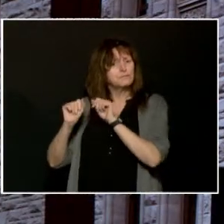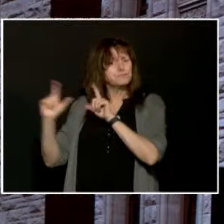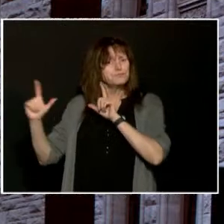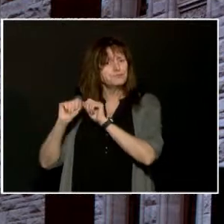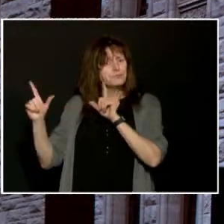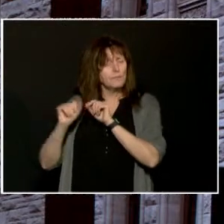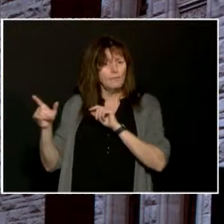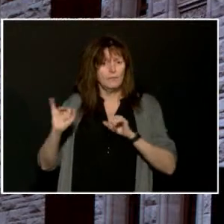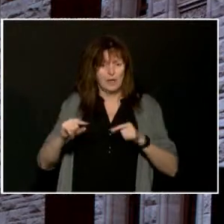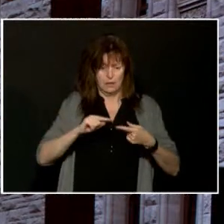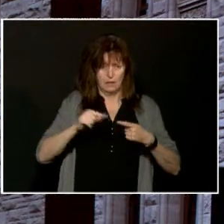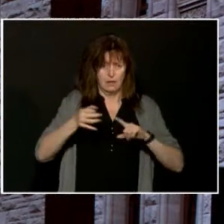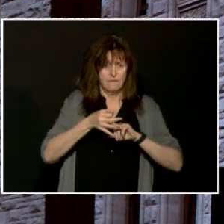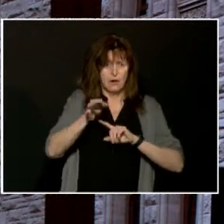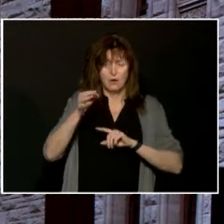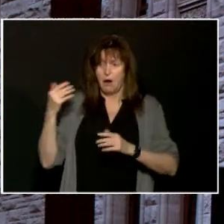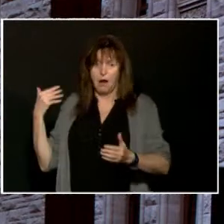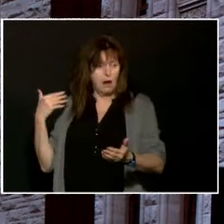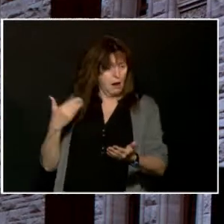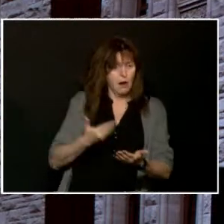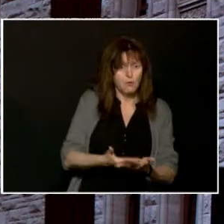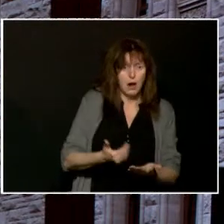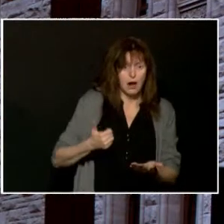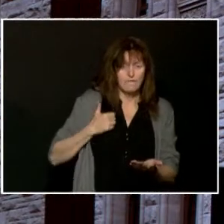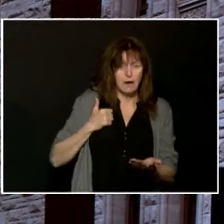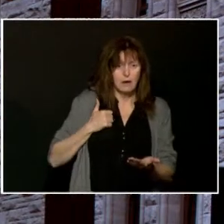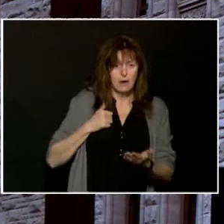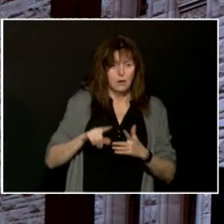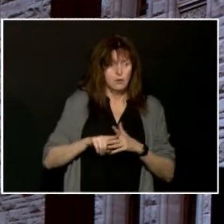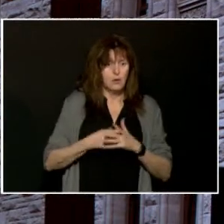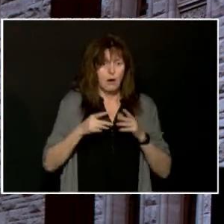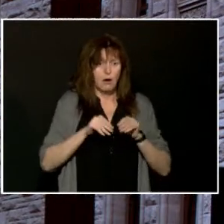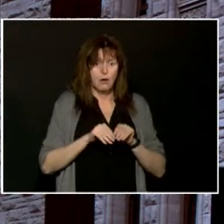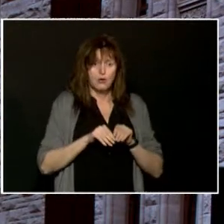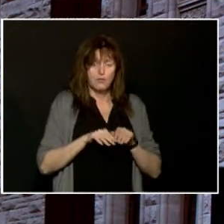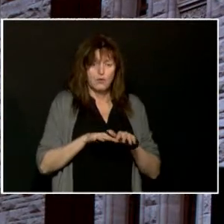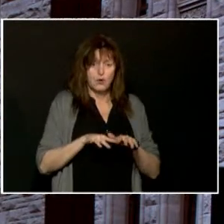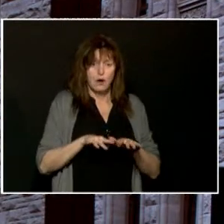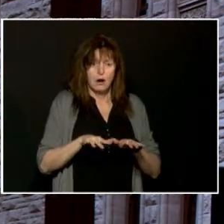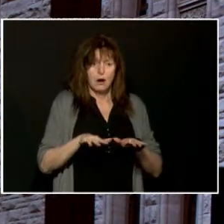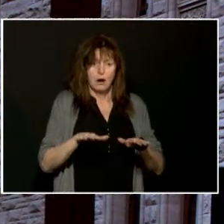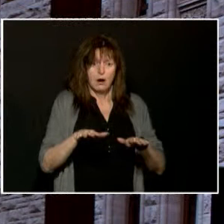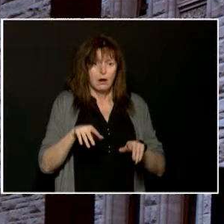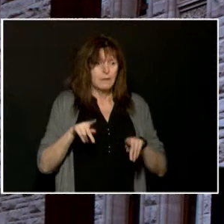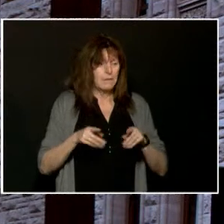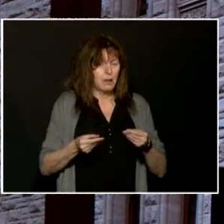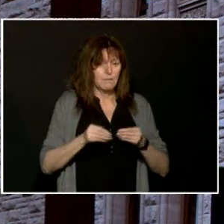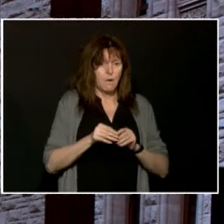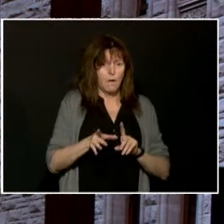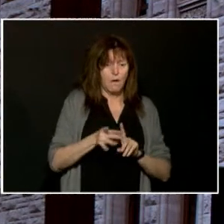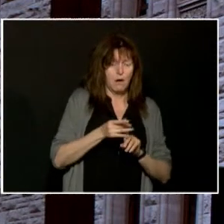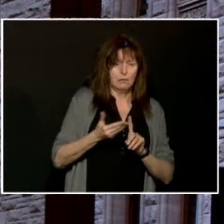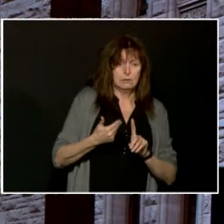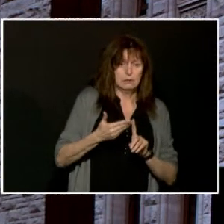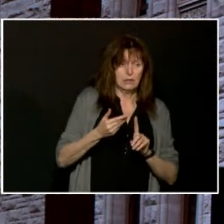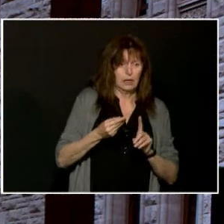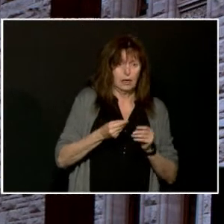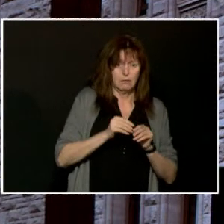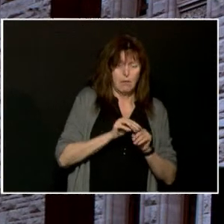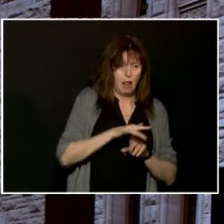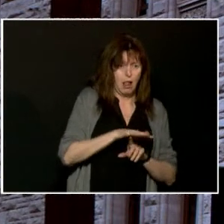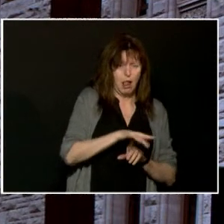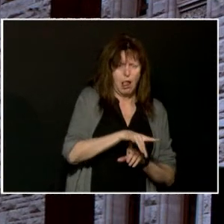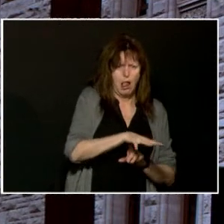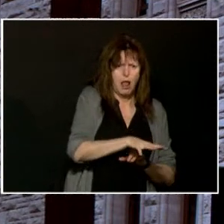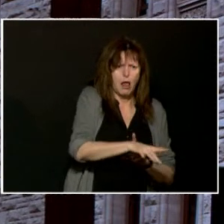to spread through our population, there are individuals that are more susceptible to it, and the virus moves its way through those populations. The